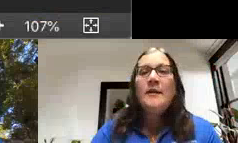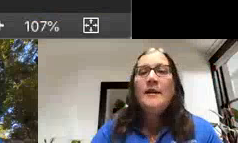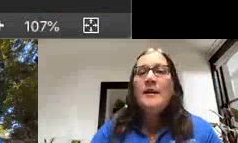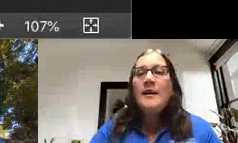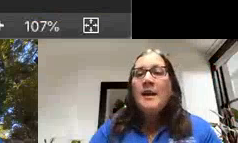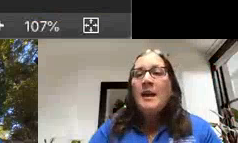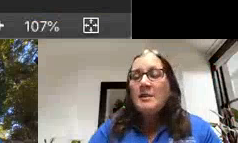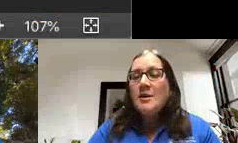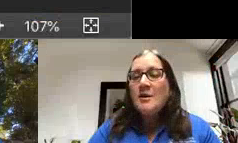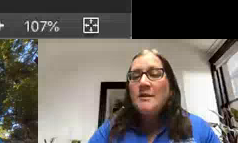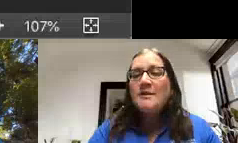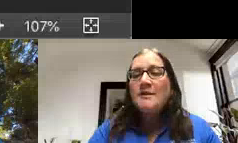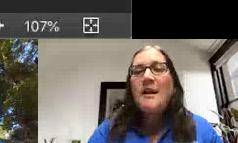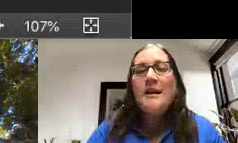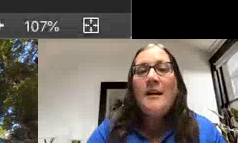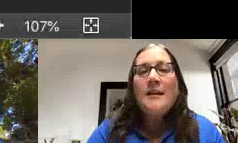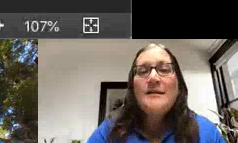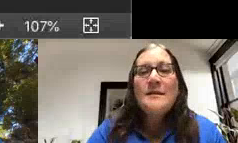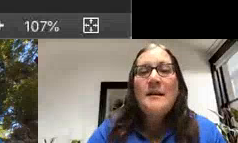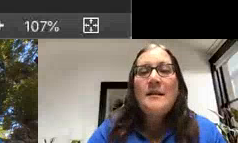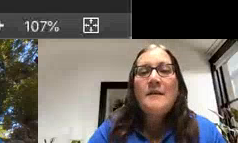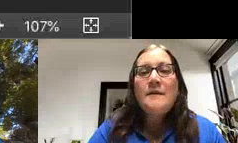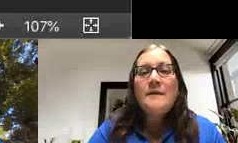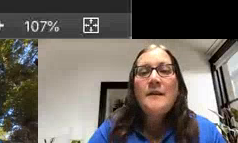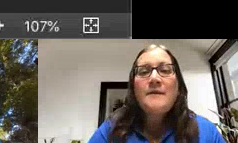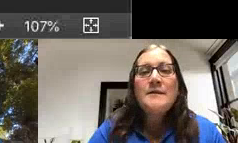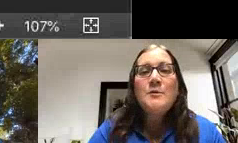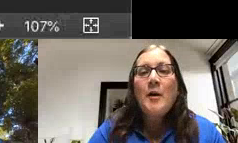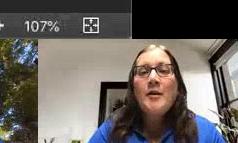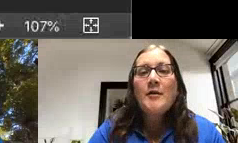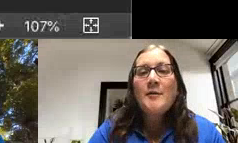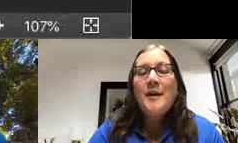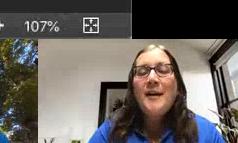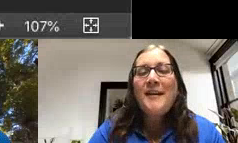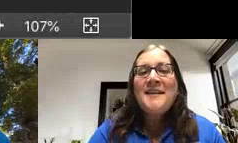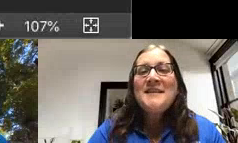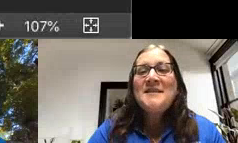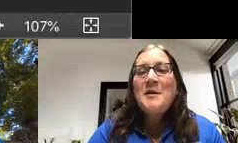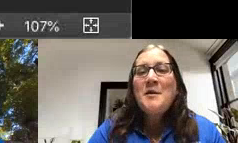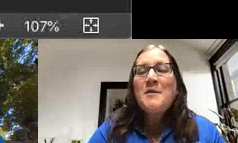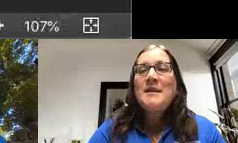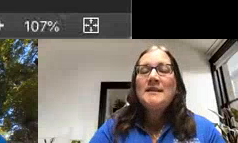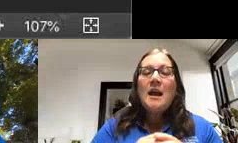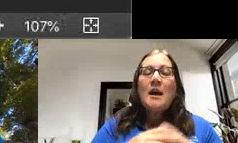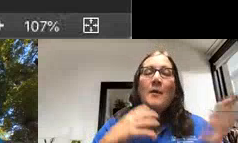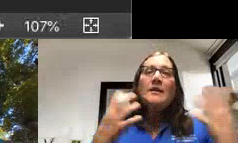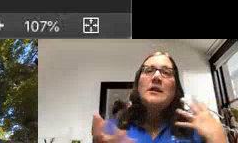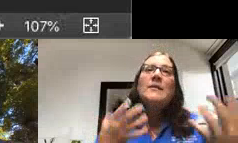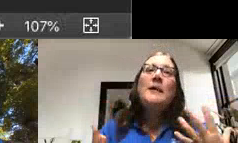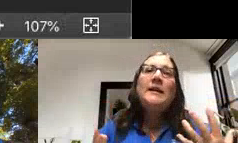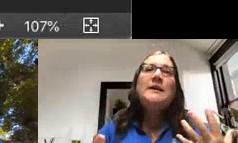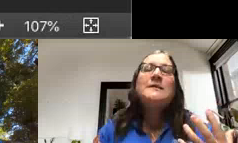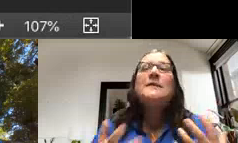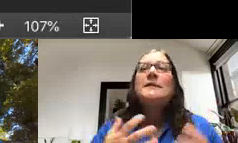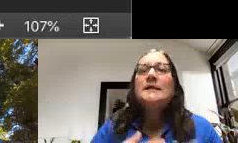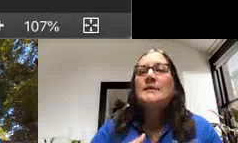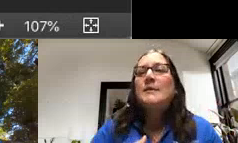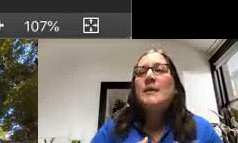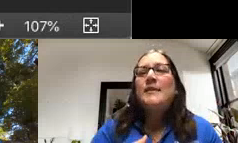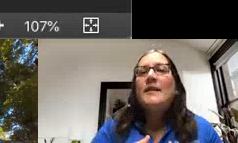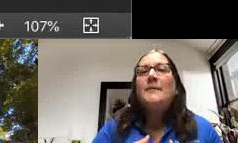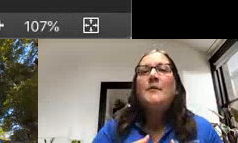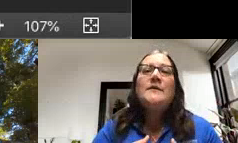screen, right? And show the different icons of the toolbar, okay? So this, I want to talk about meetings